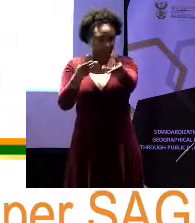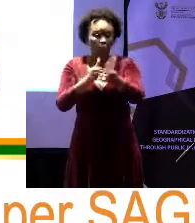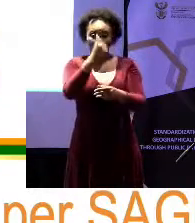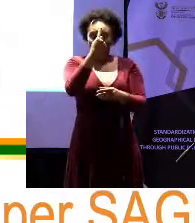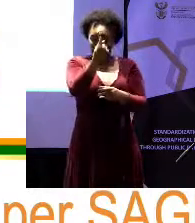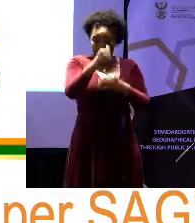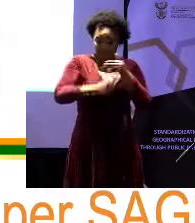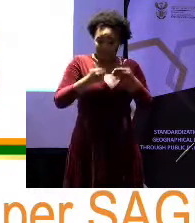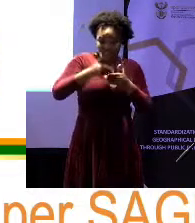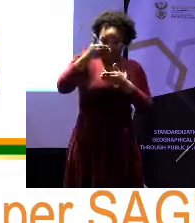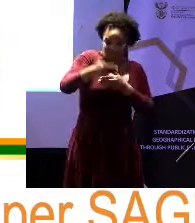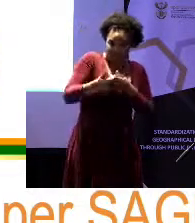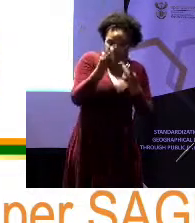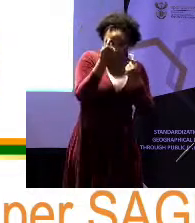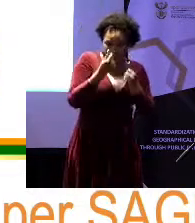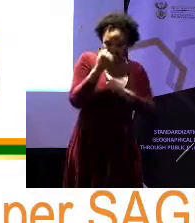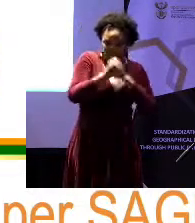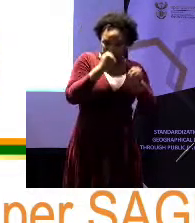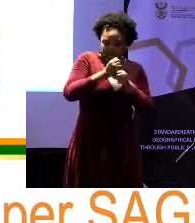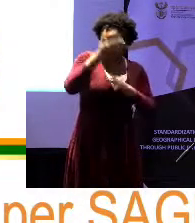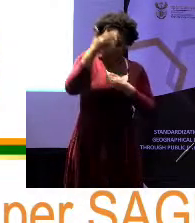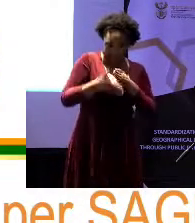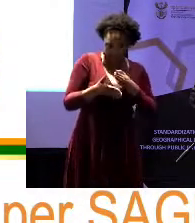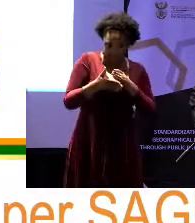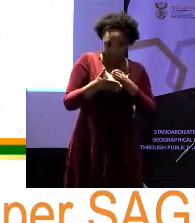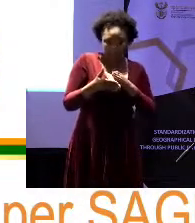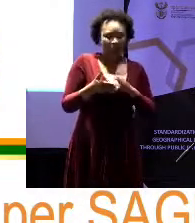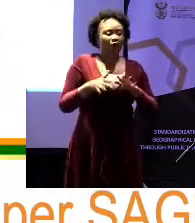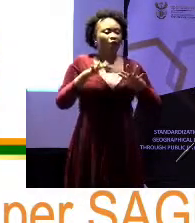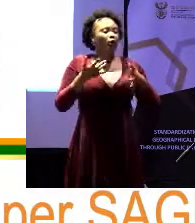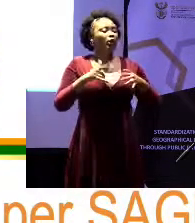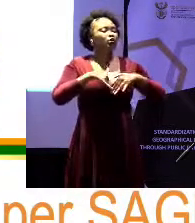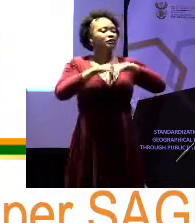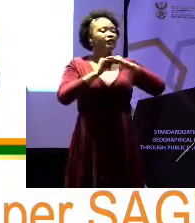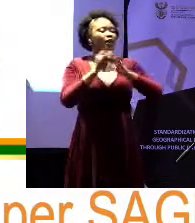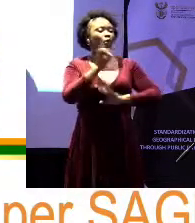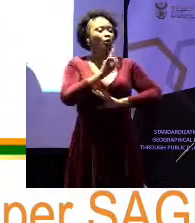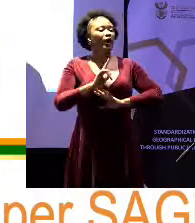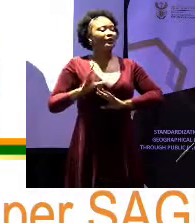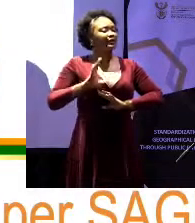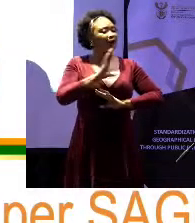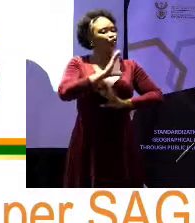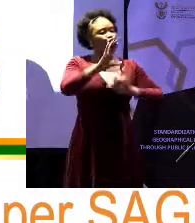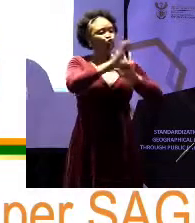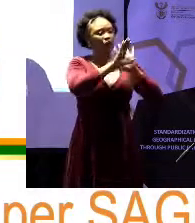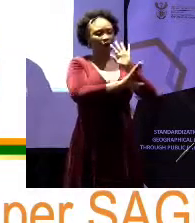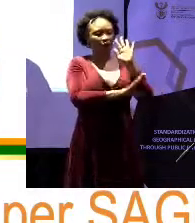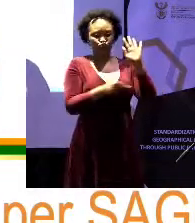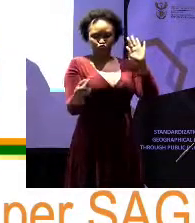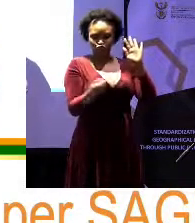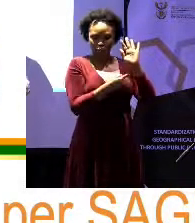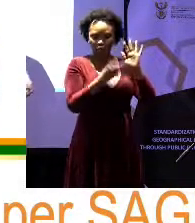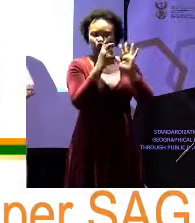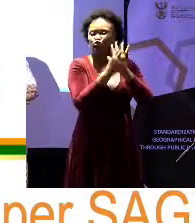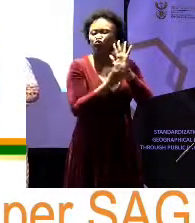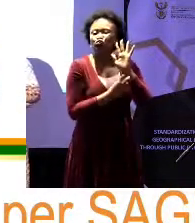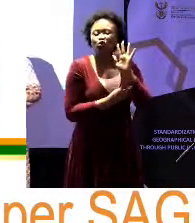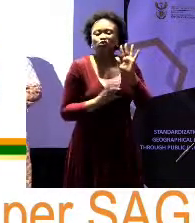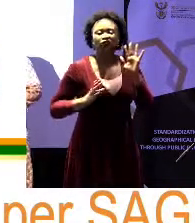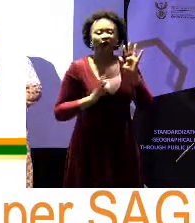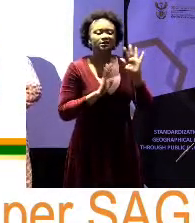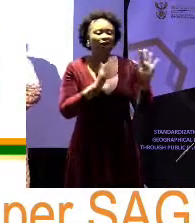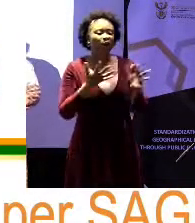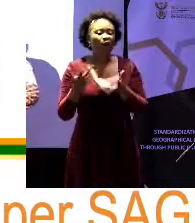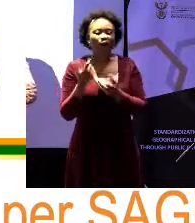end, to develop the council charter, which basically regulates how council conducts its business, and to align